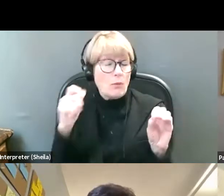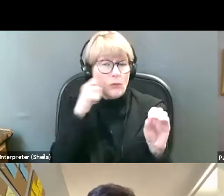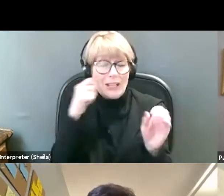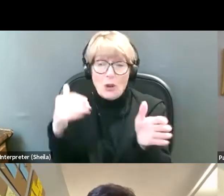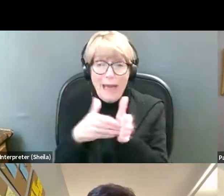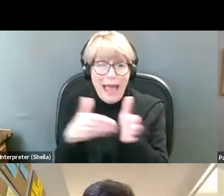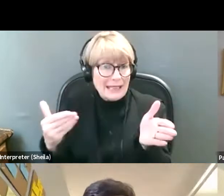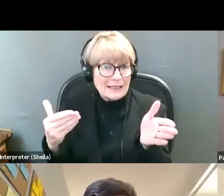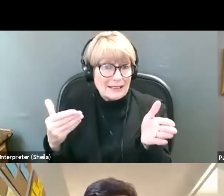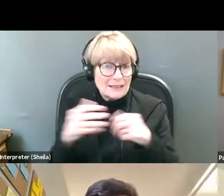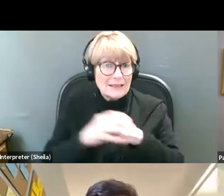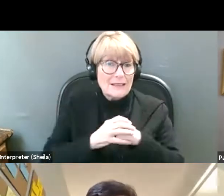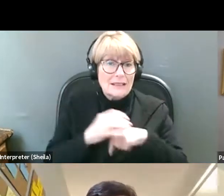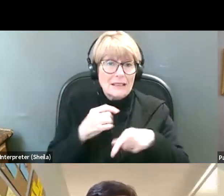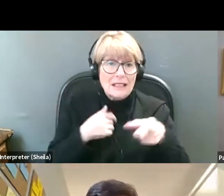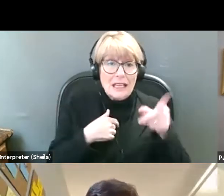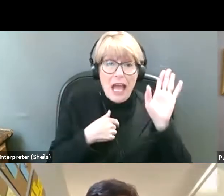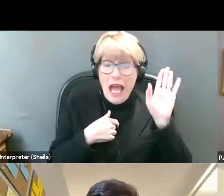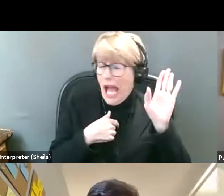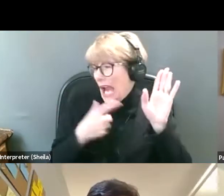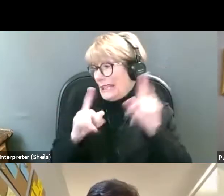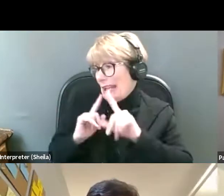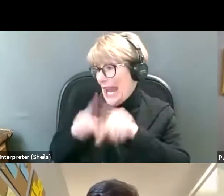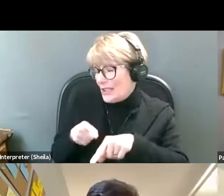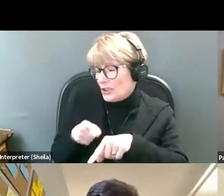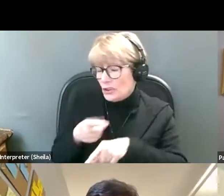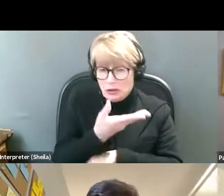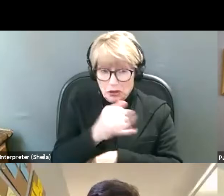I can take this, and Jason, Michaela, feel free to jump in too.